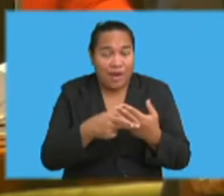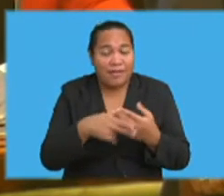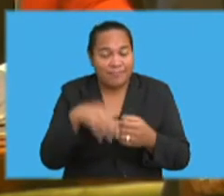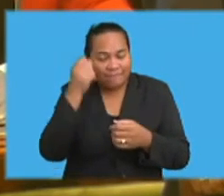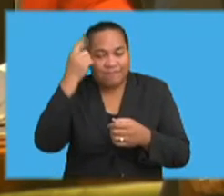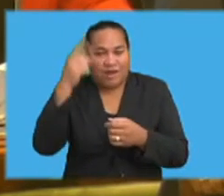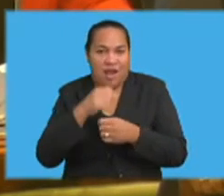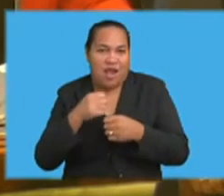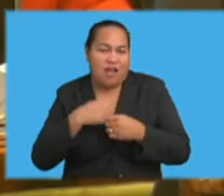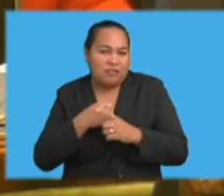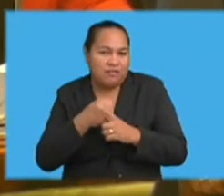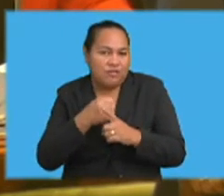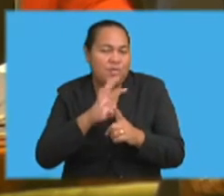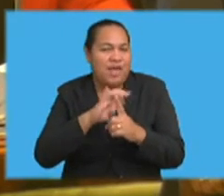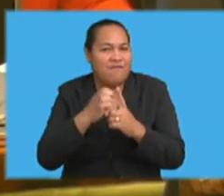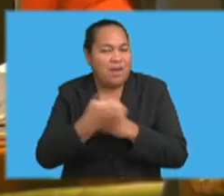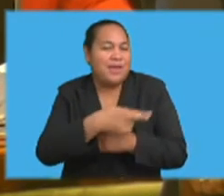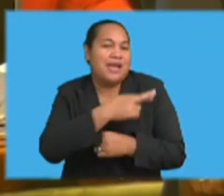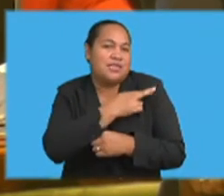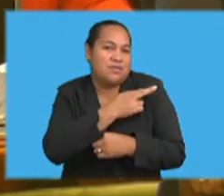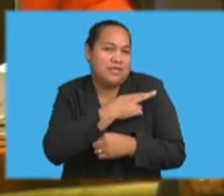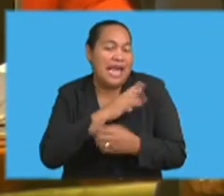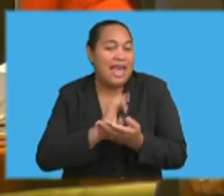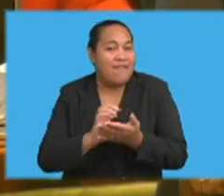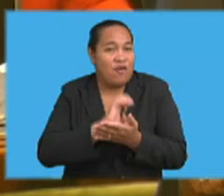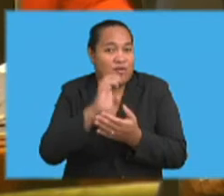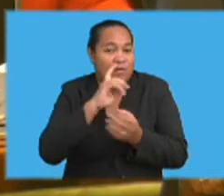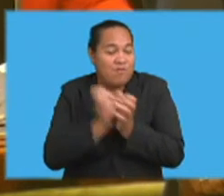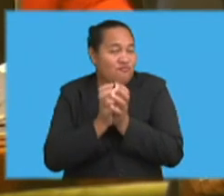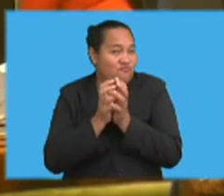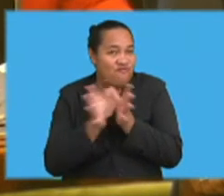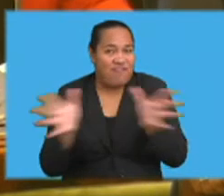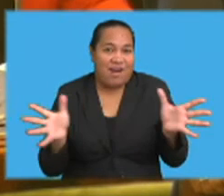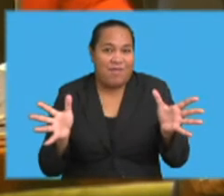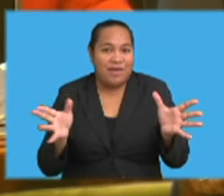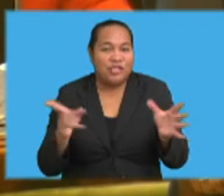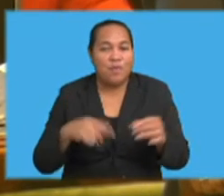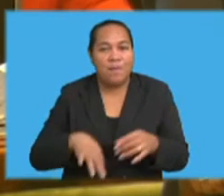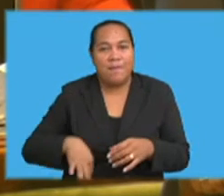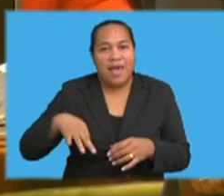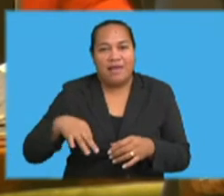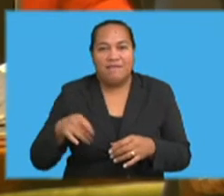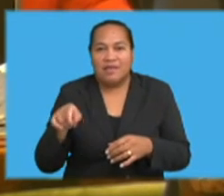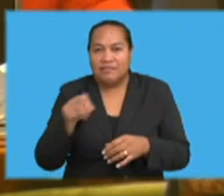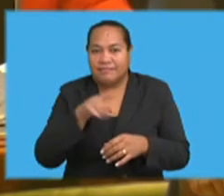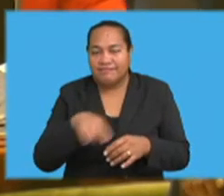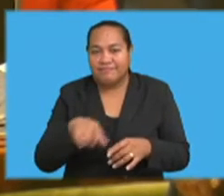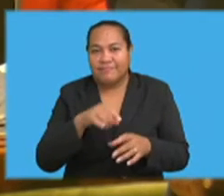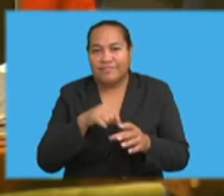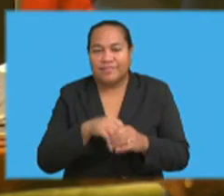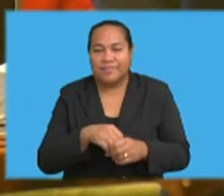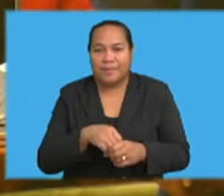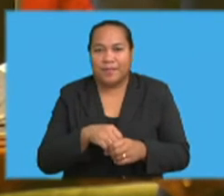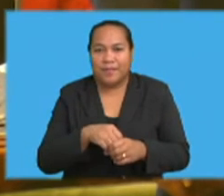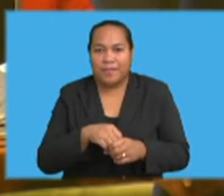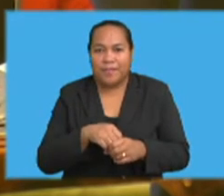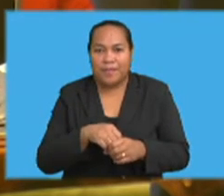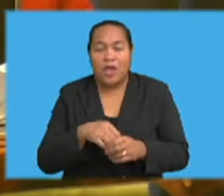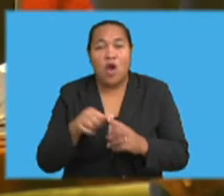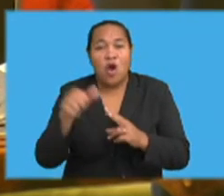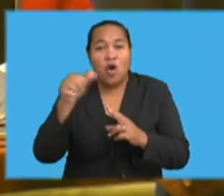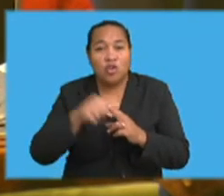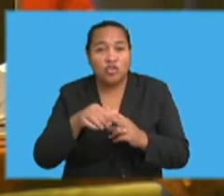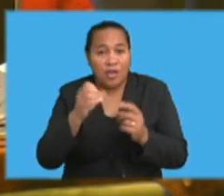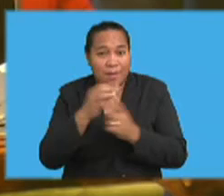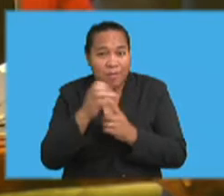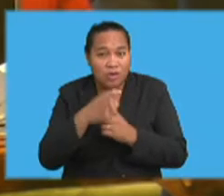and environmentally responsible, Madam Speaker, and economically vibrant, and ultimately benefiting the local communities. Also, Madam Speaker, it is important to